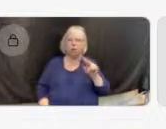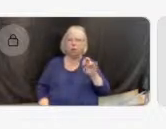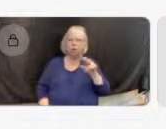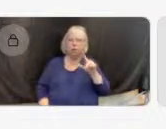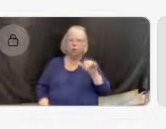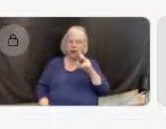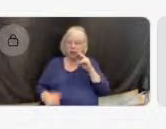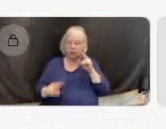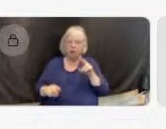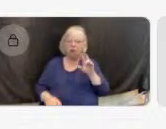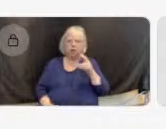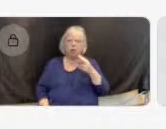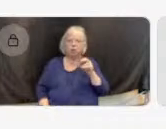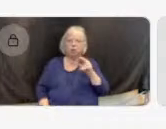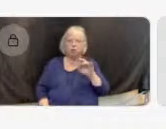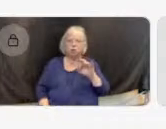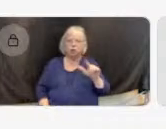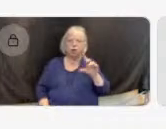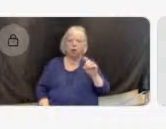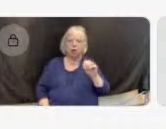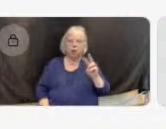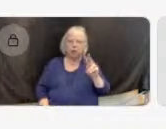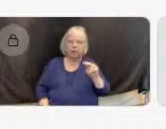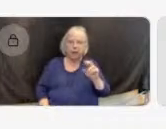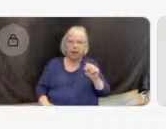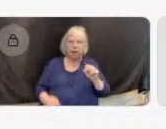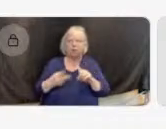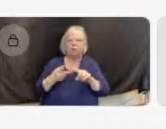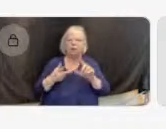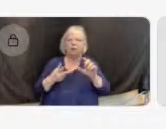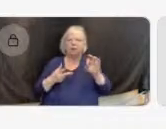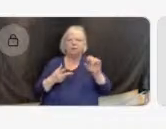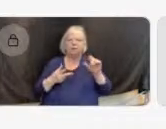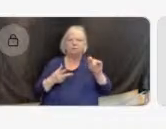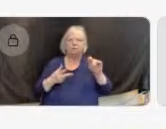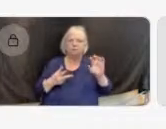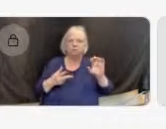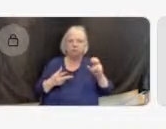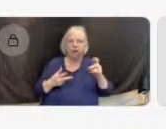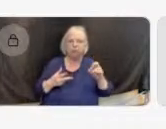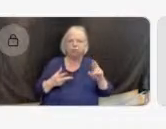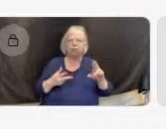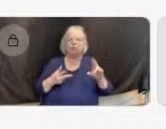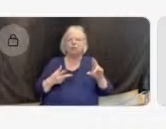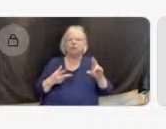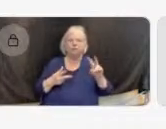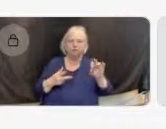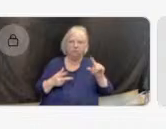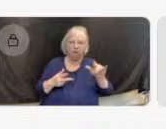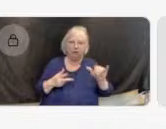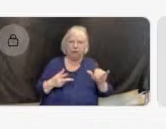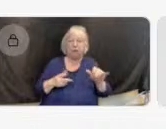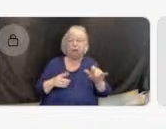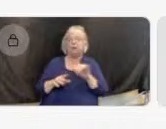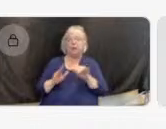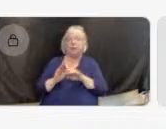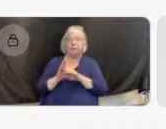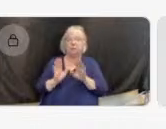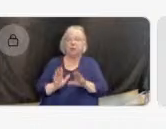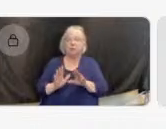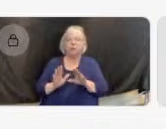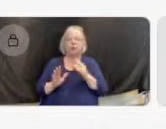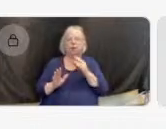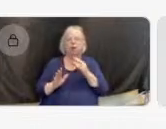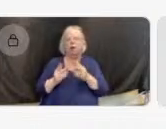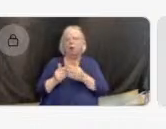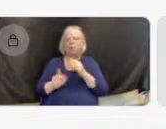Downs and look at Fletcher Valley. Same developer, almost